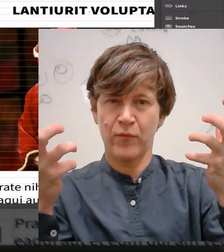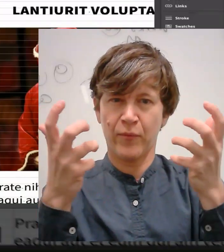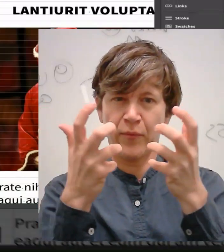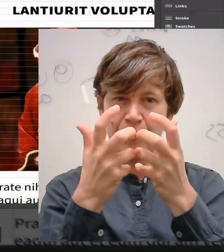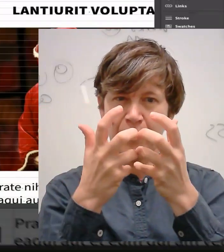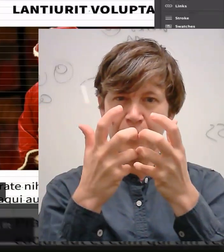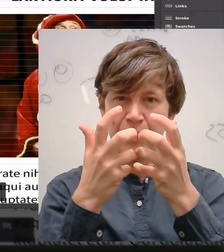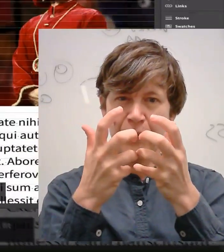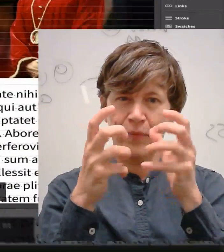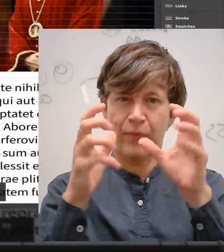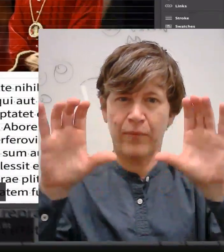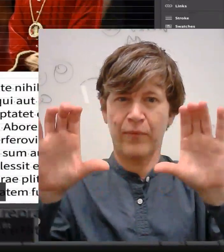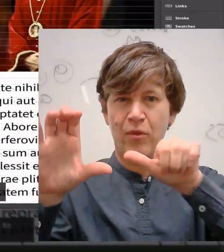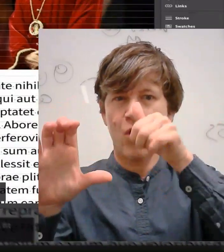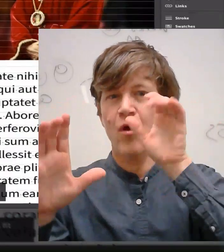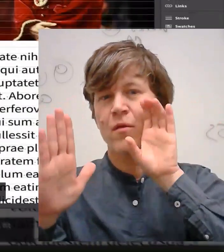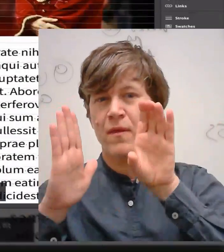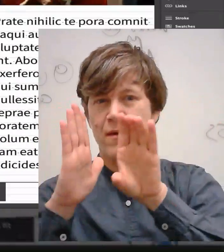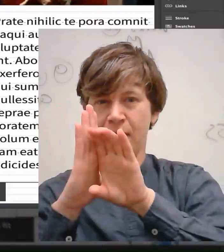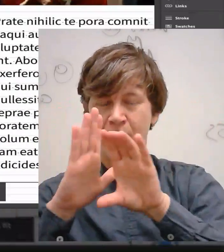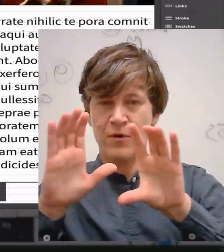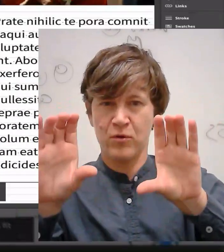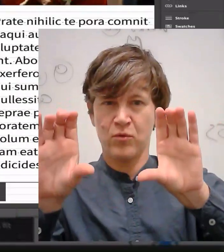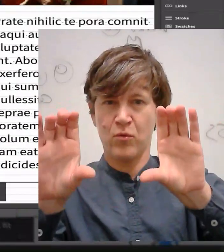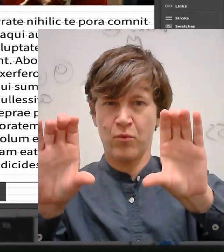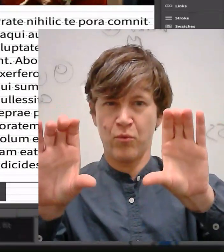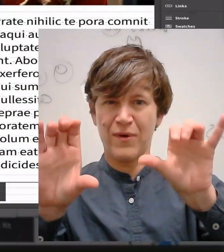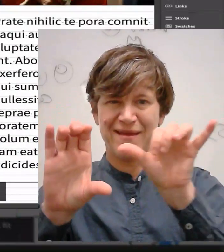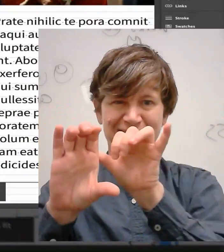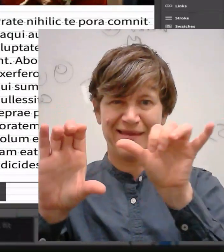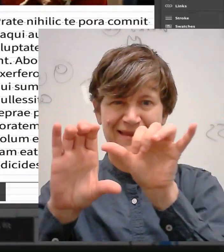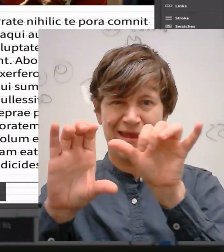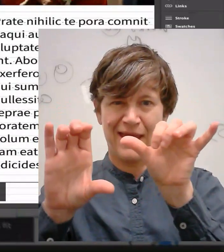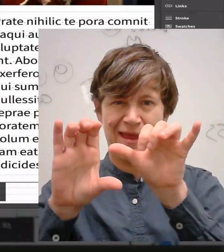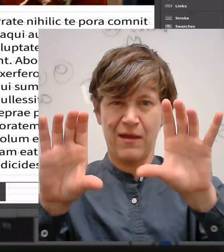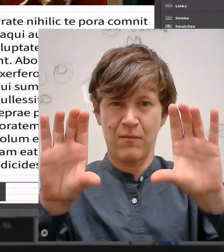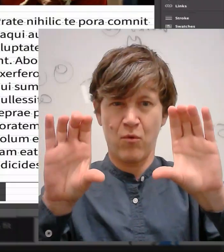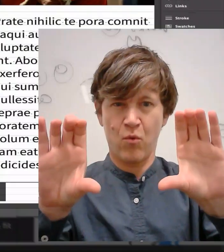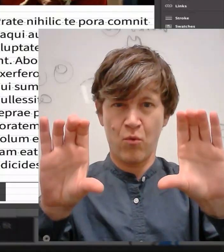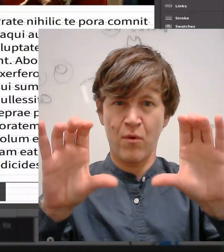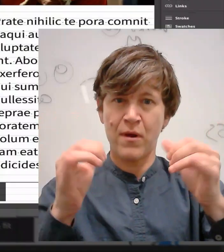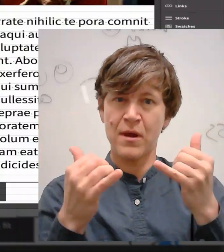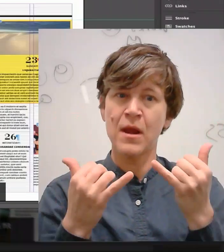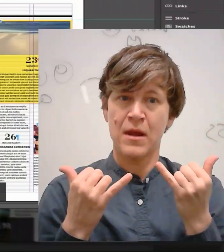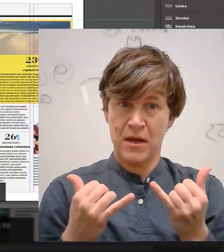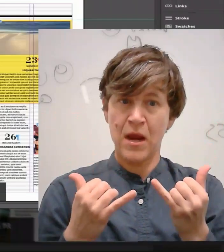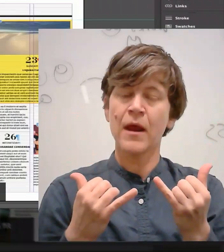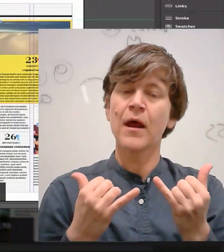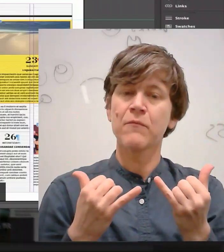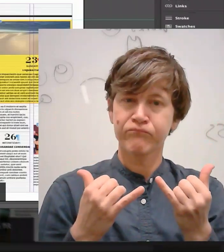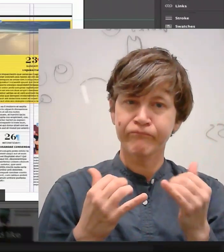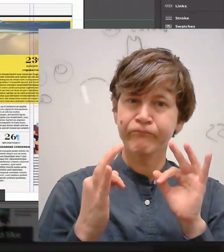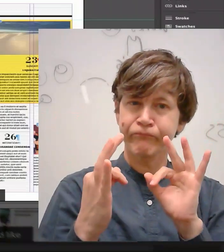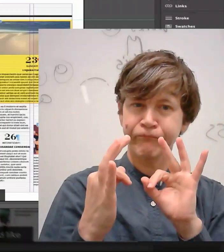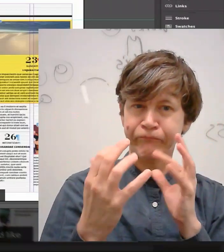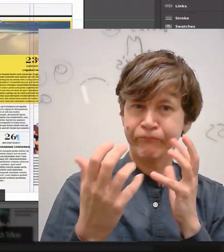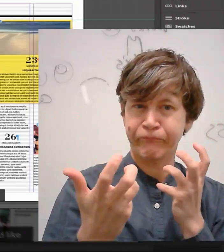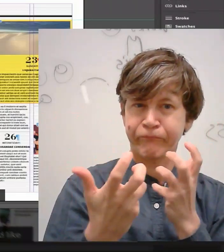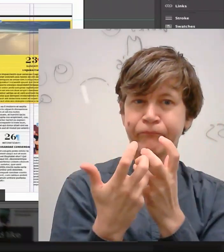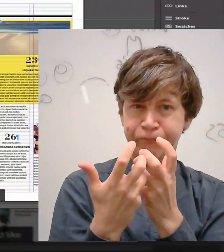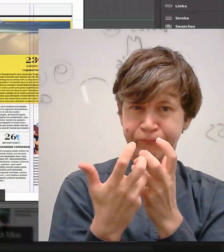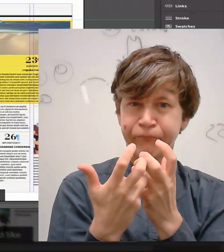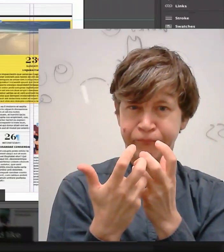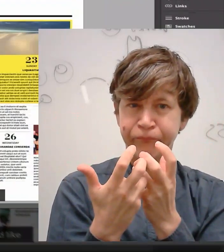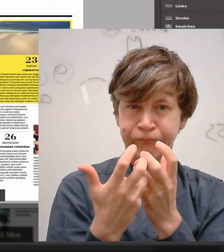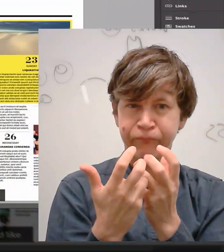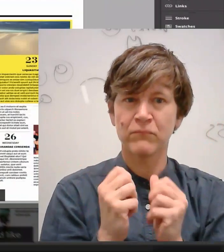image to its left. And that's enough space for the image to fit beneath. What we